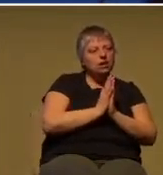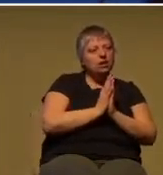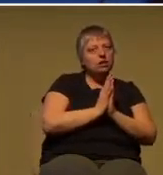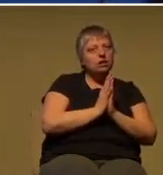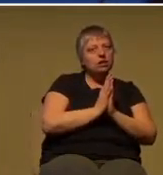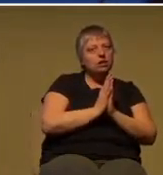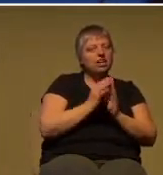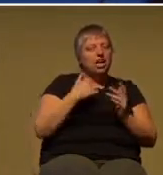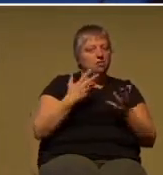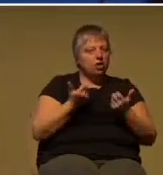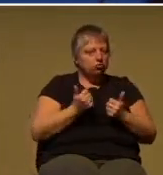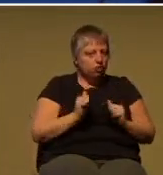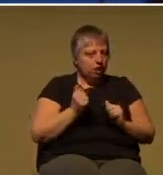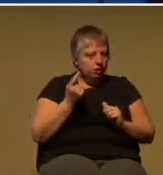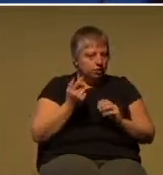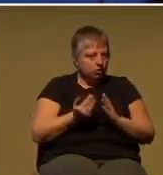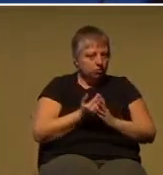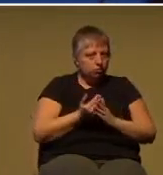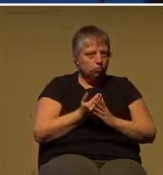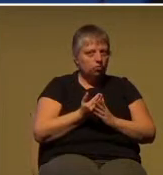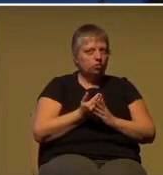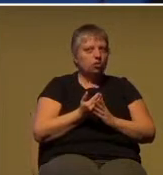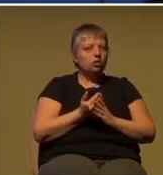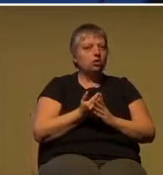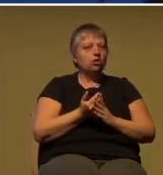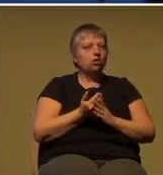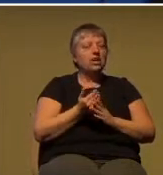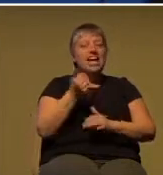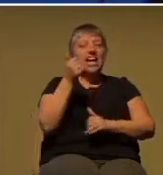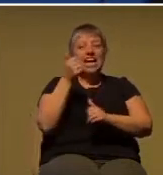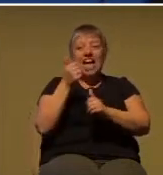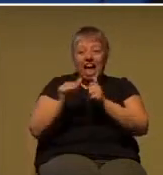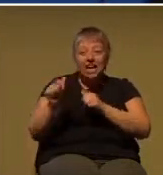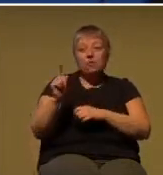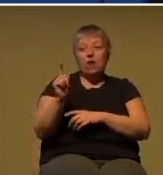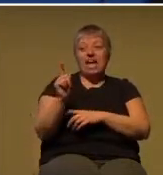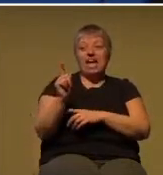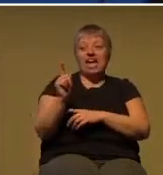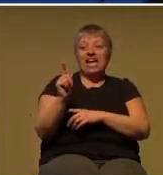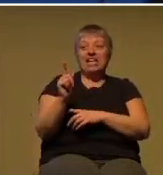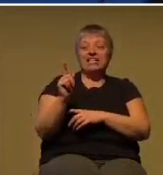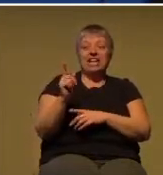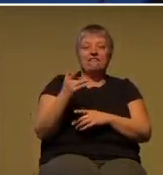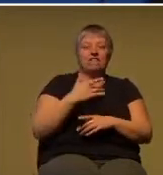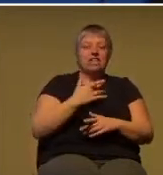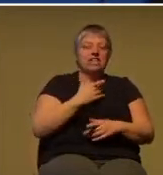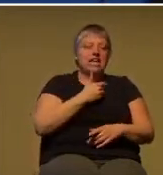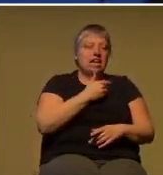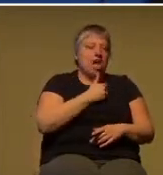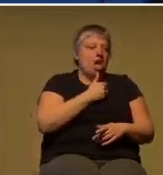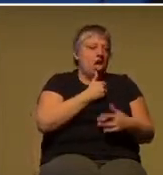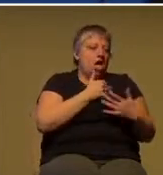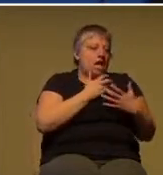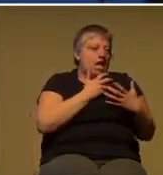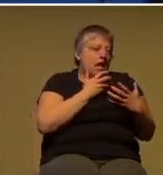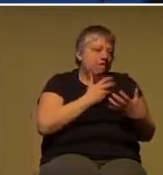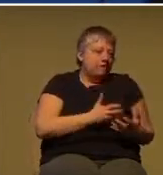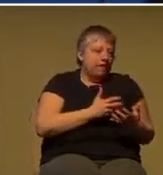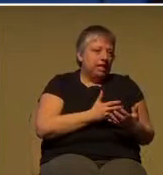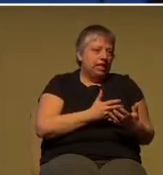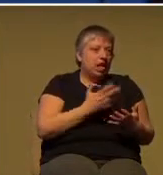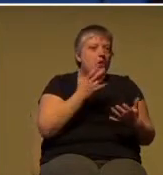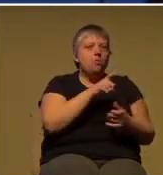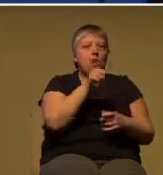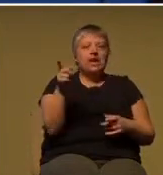to do a new thing. And he said, anybody who has anything heavy on their heart, I want you to name